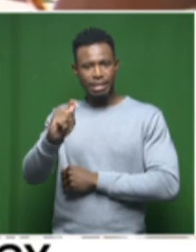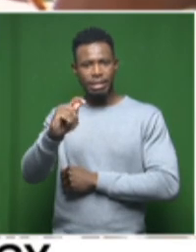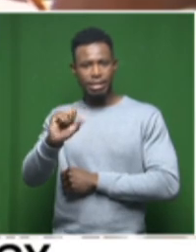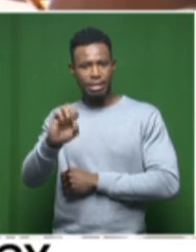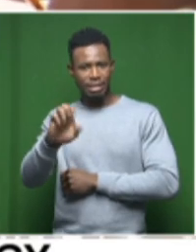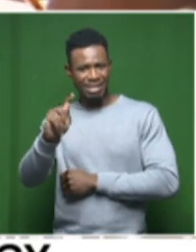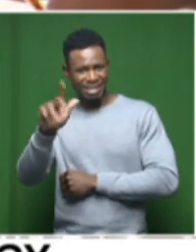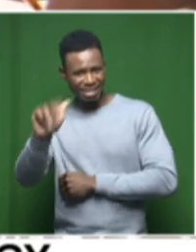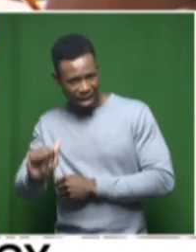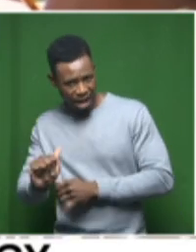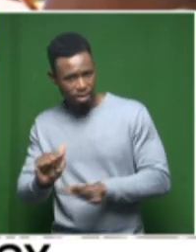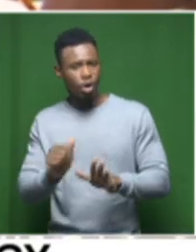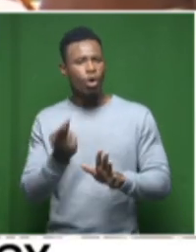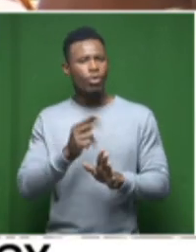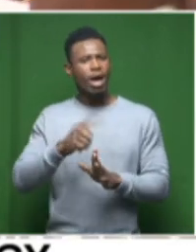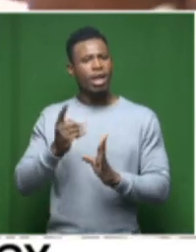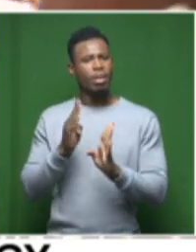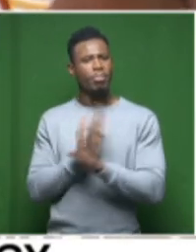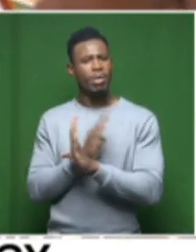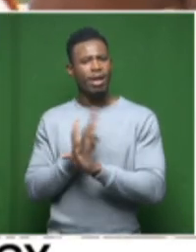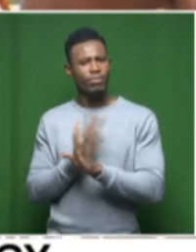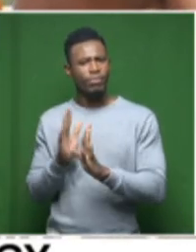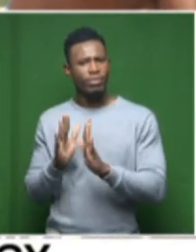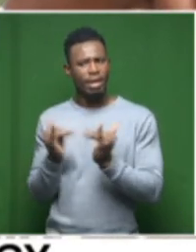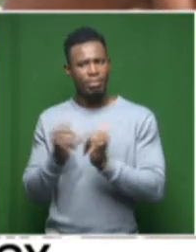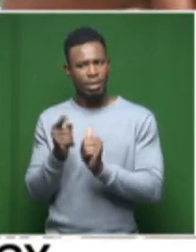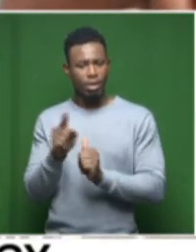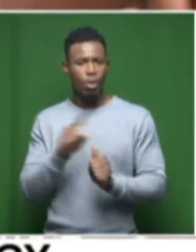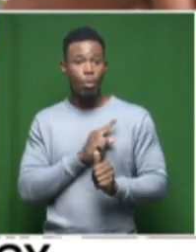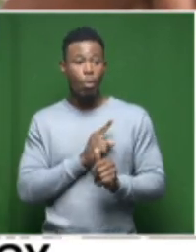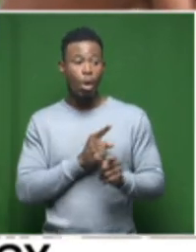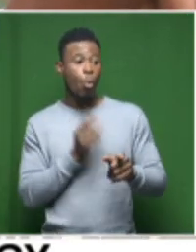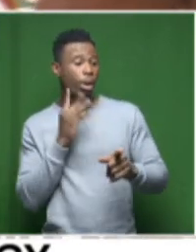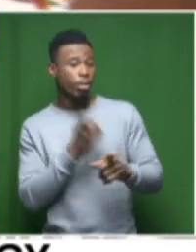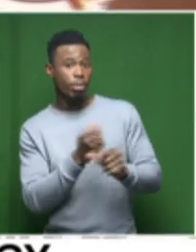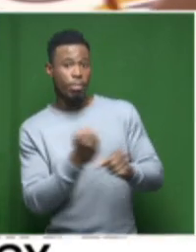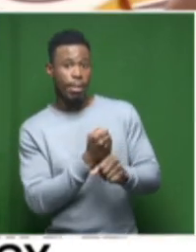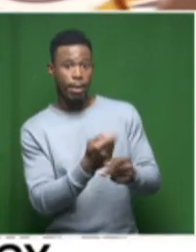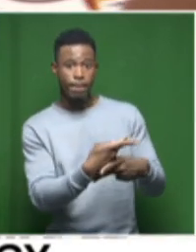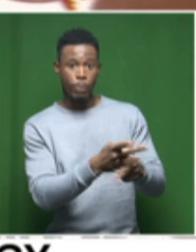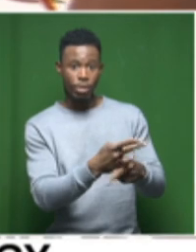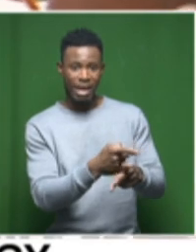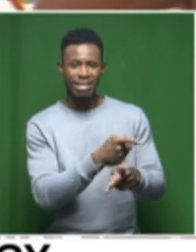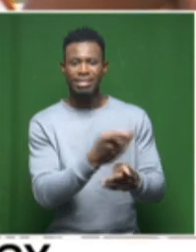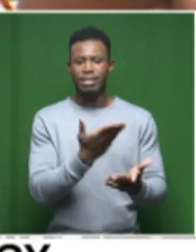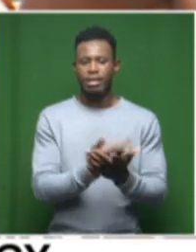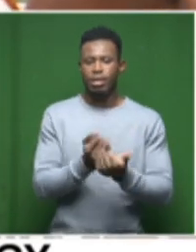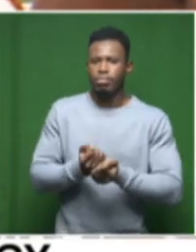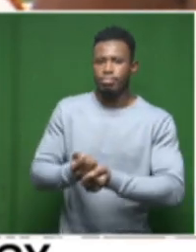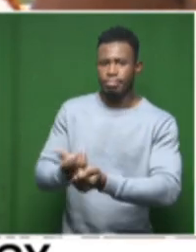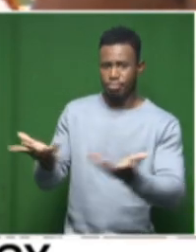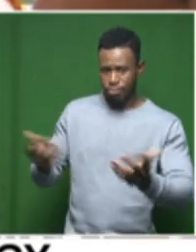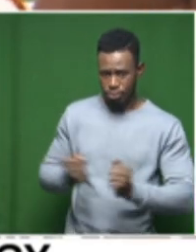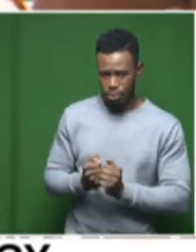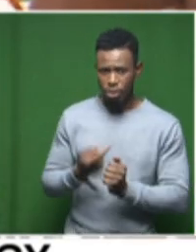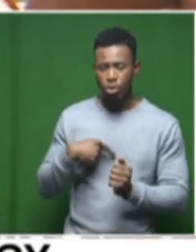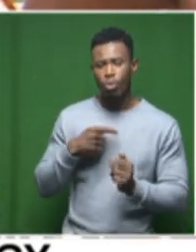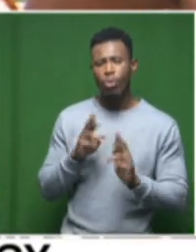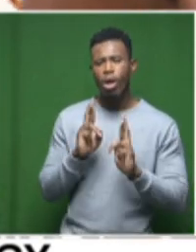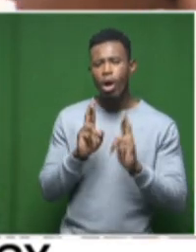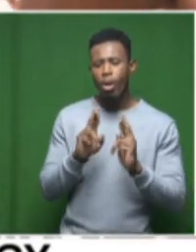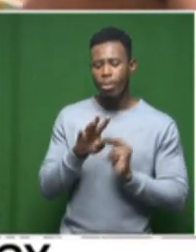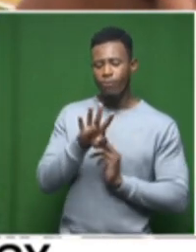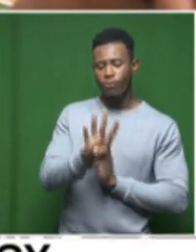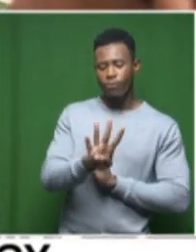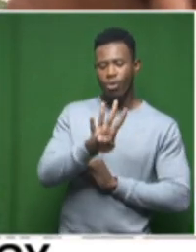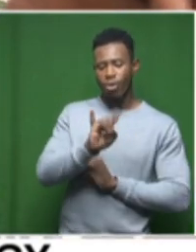that really deal with commercialization of such products. So we hope that the 4IR and technology and